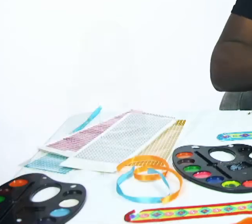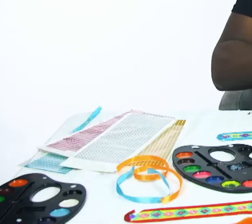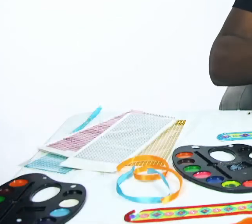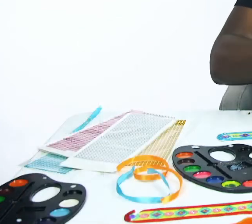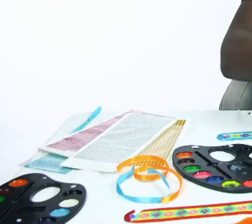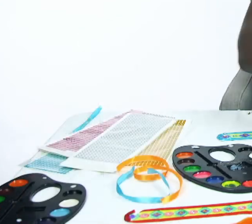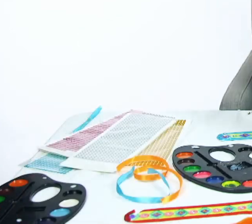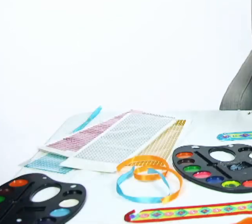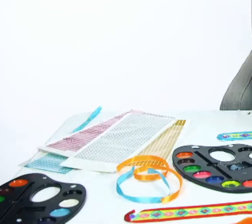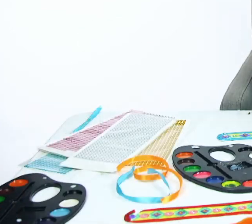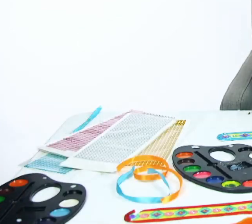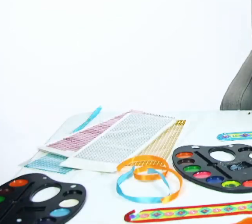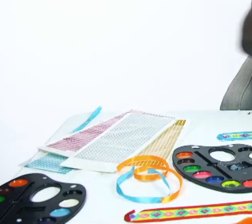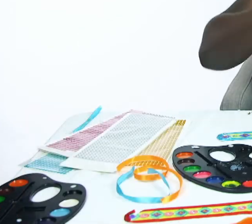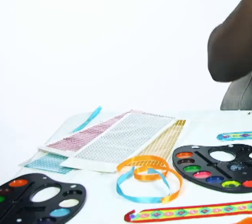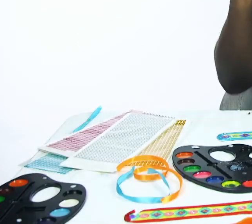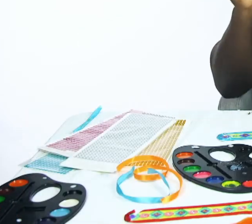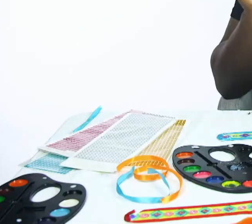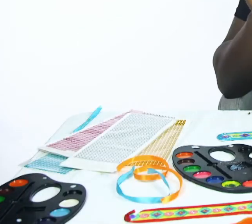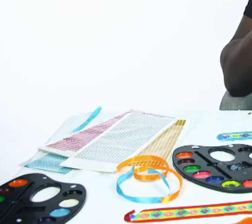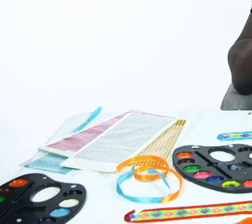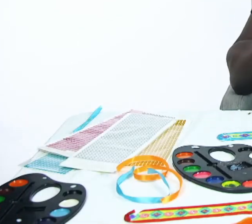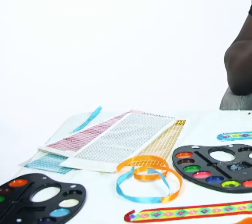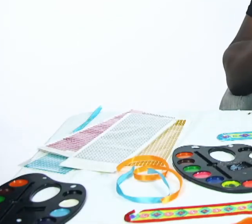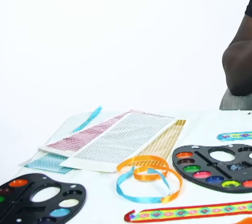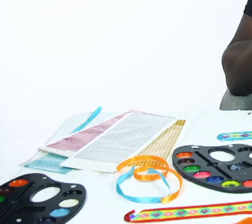If you're like me, who likes